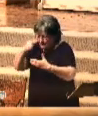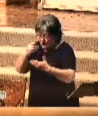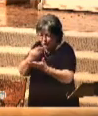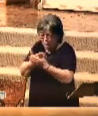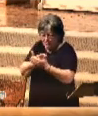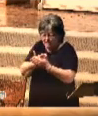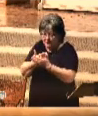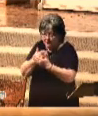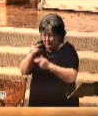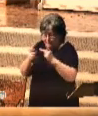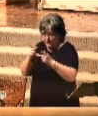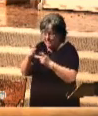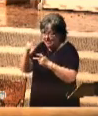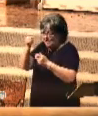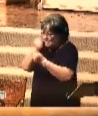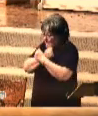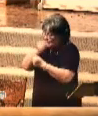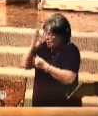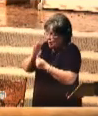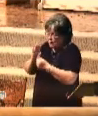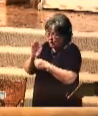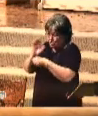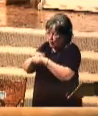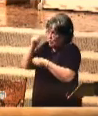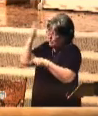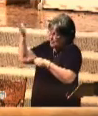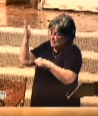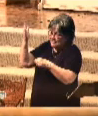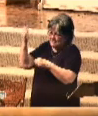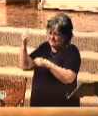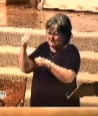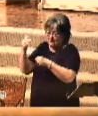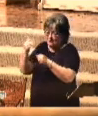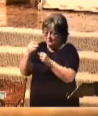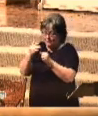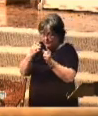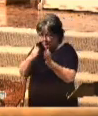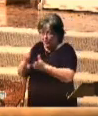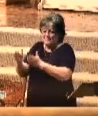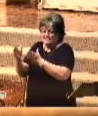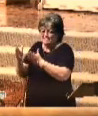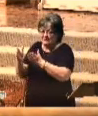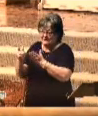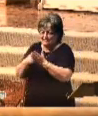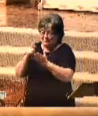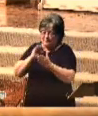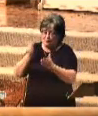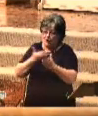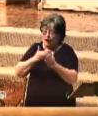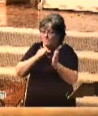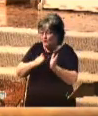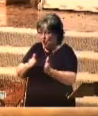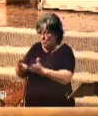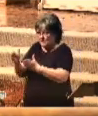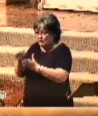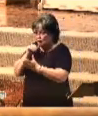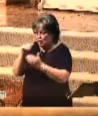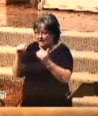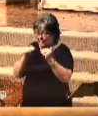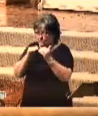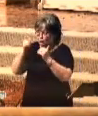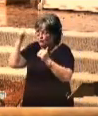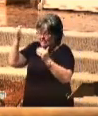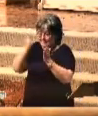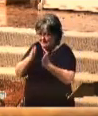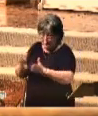that love God, to them who are the called according to His purpose. Sometimes our purposes are not equal to His